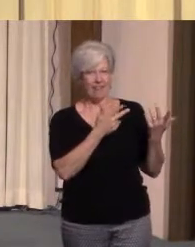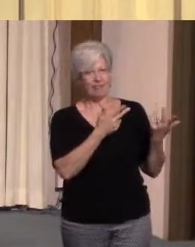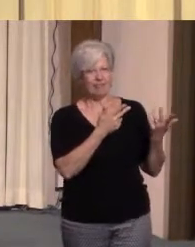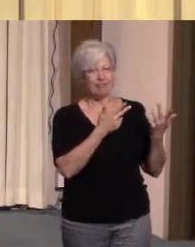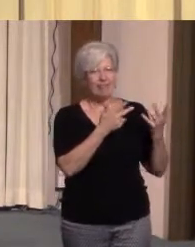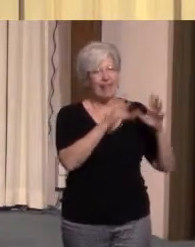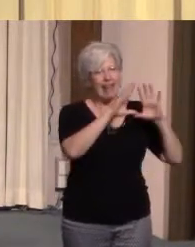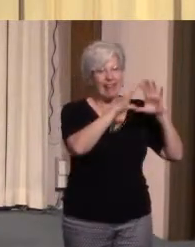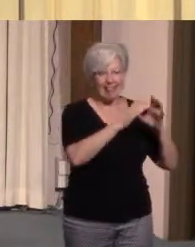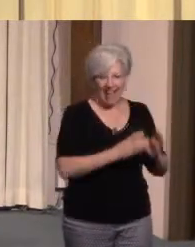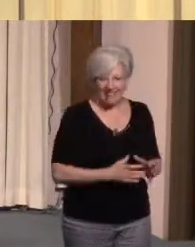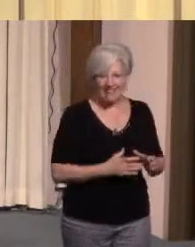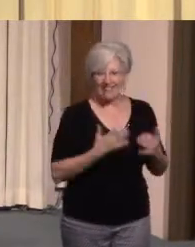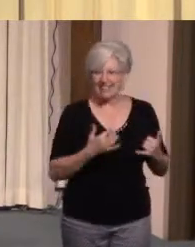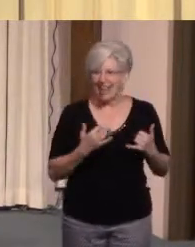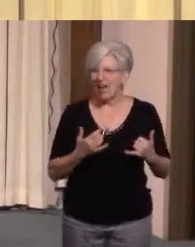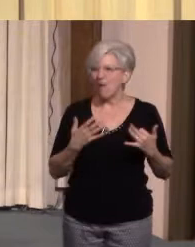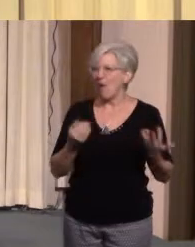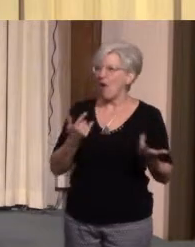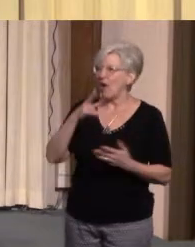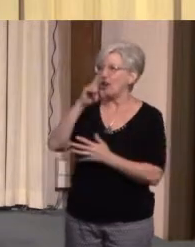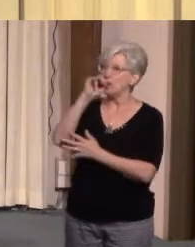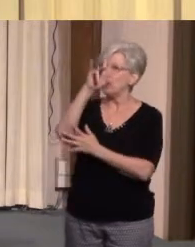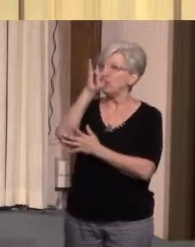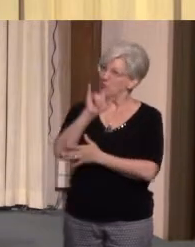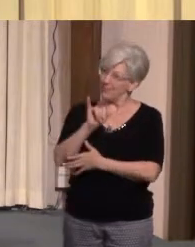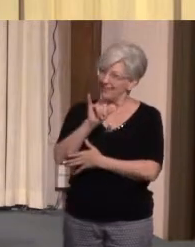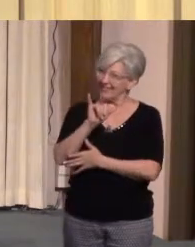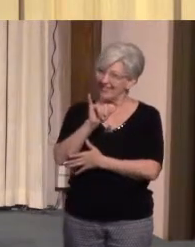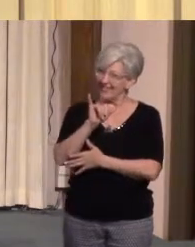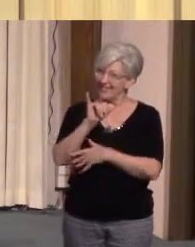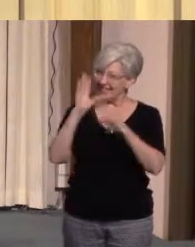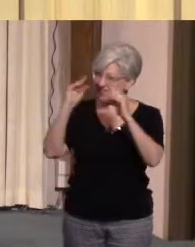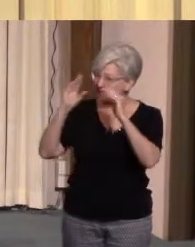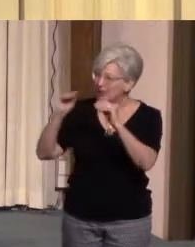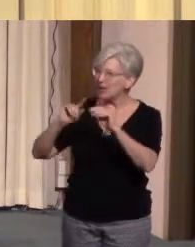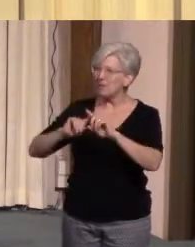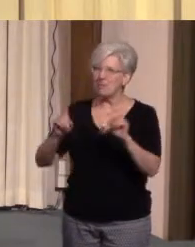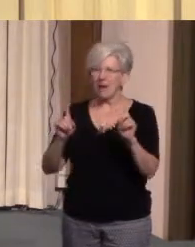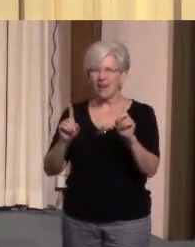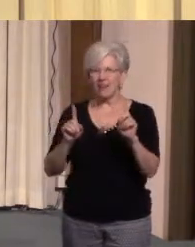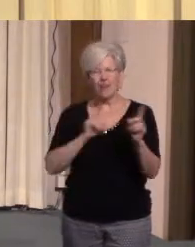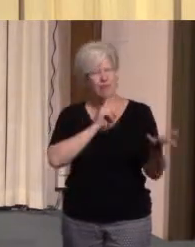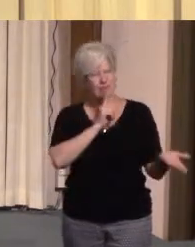it's really funny. I'm doing a series on really classic Unity teachings, and,